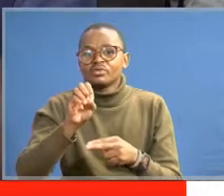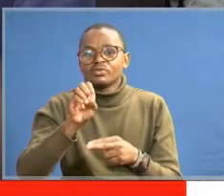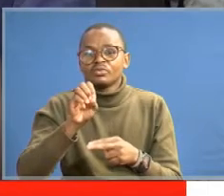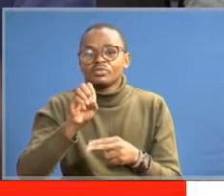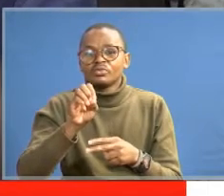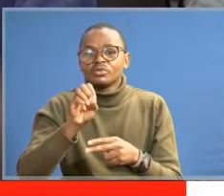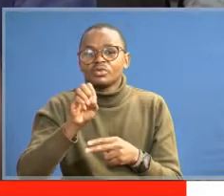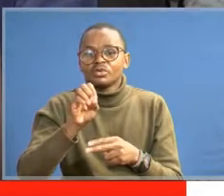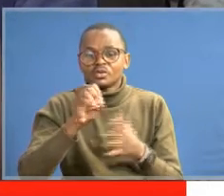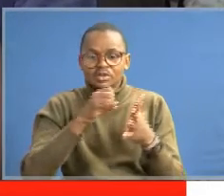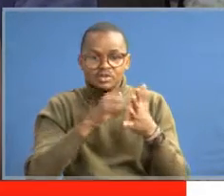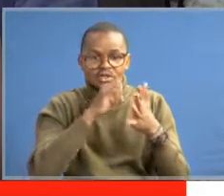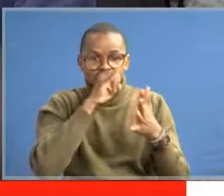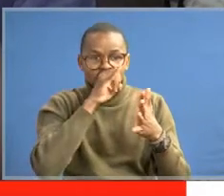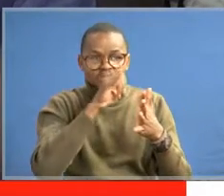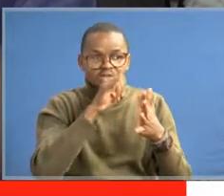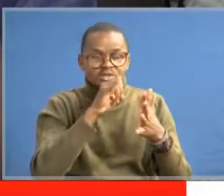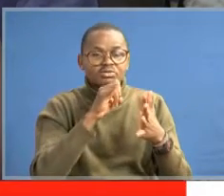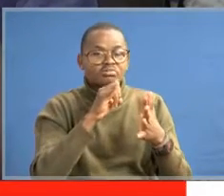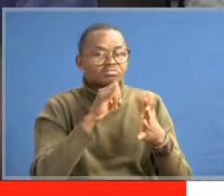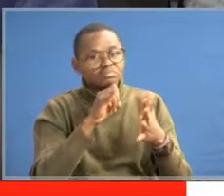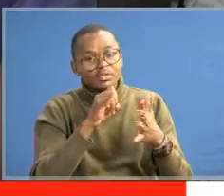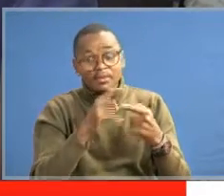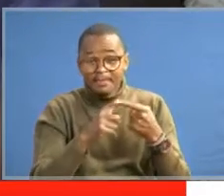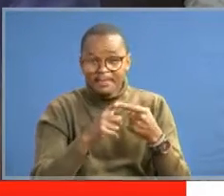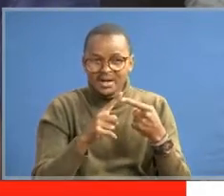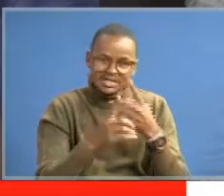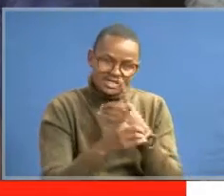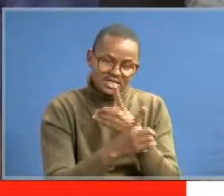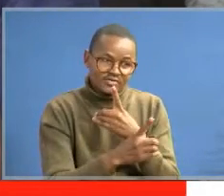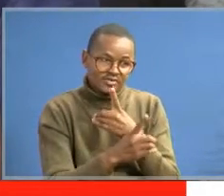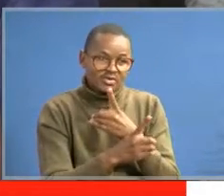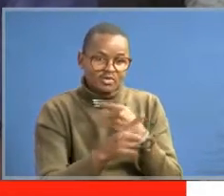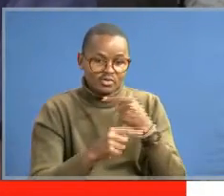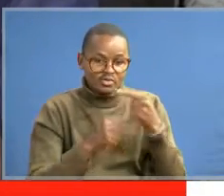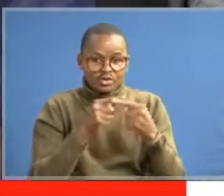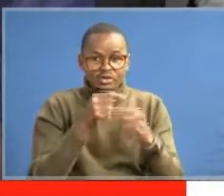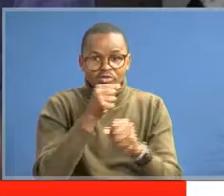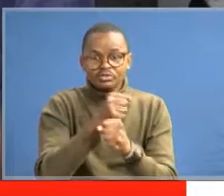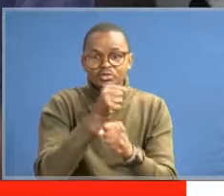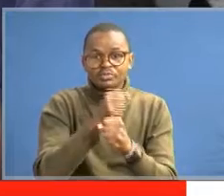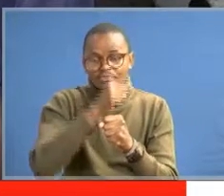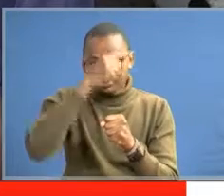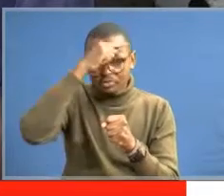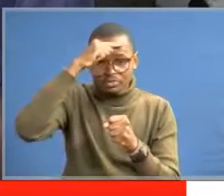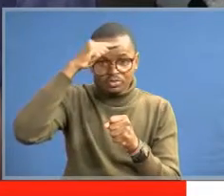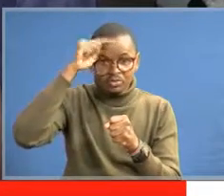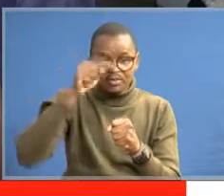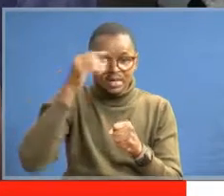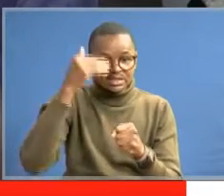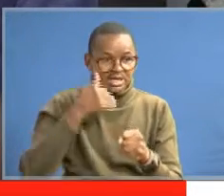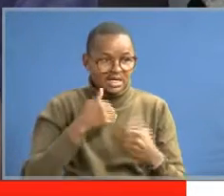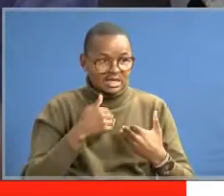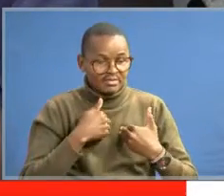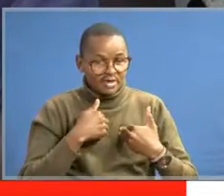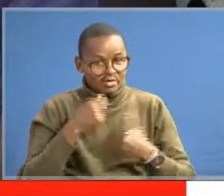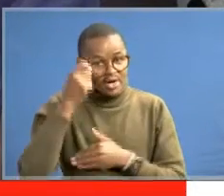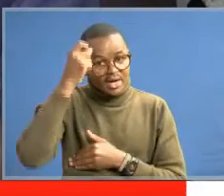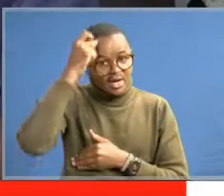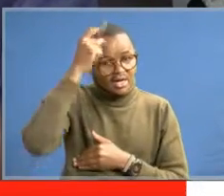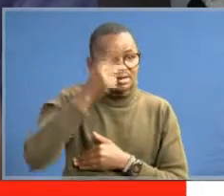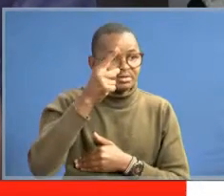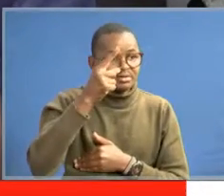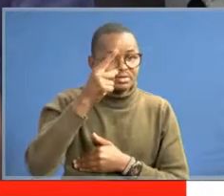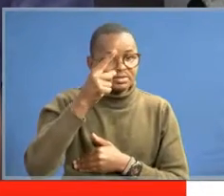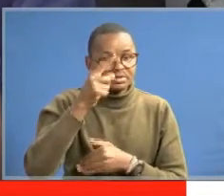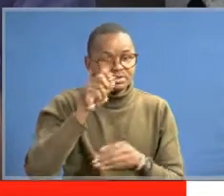shooting linear, it's a bit, not a bit, but kind of different when you're doing it in VR, because you need to, first of all, you need to understand that you